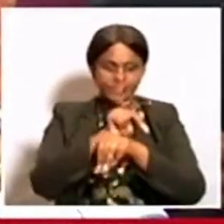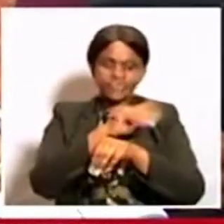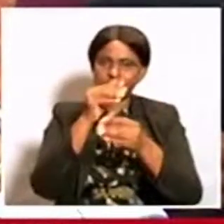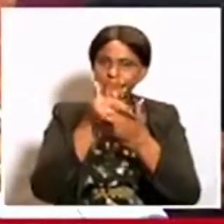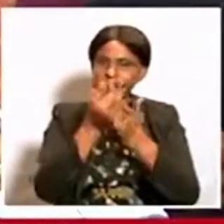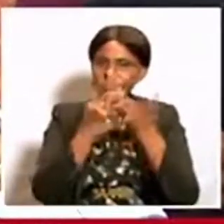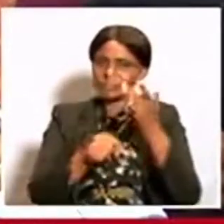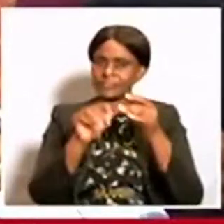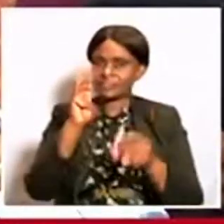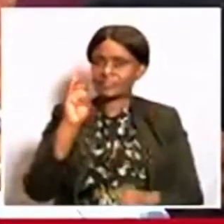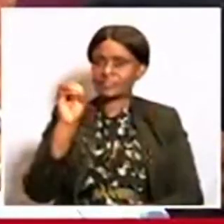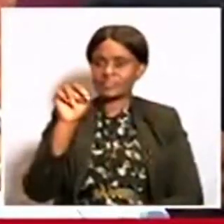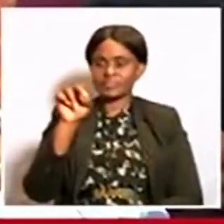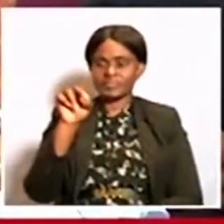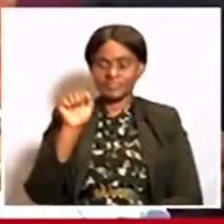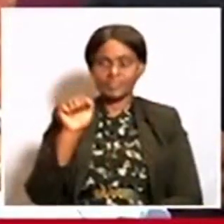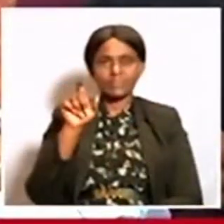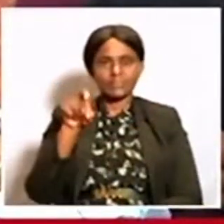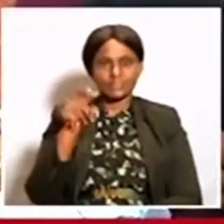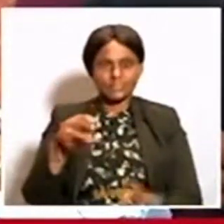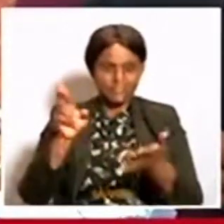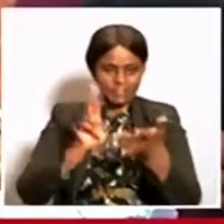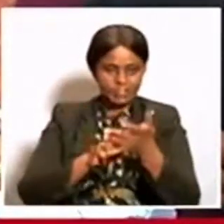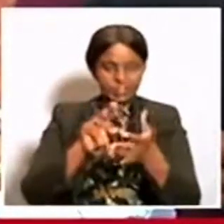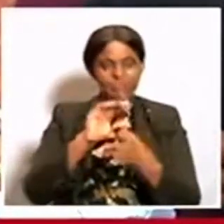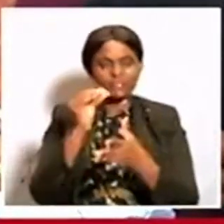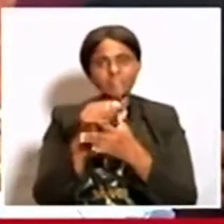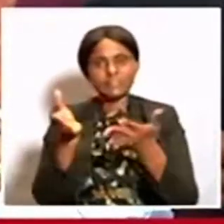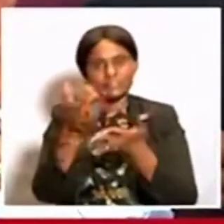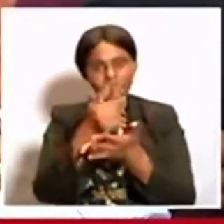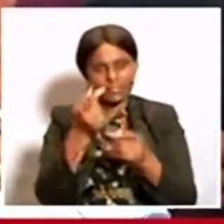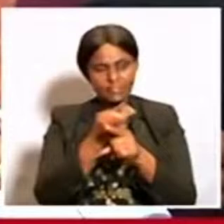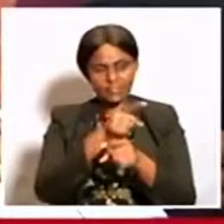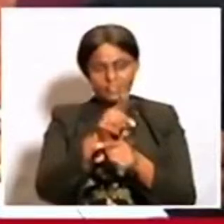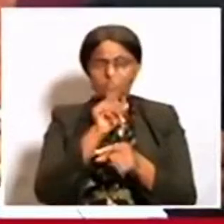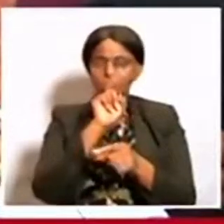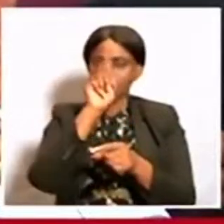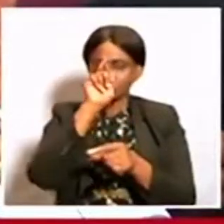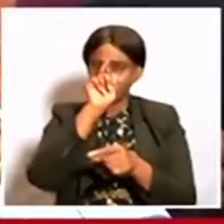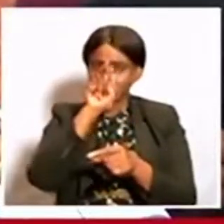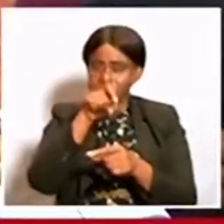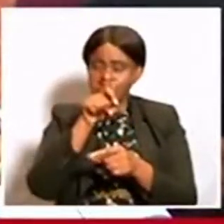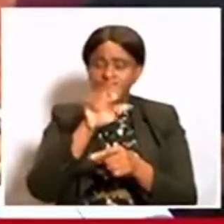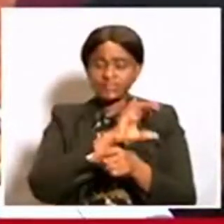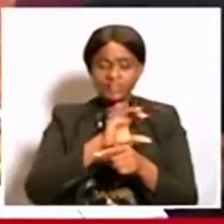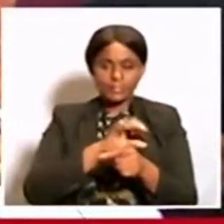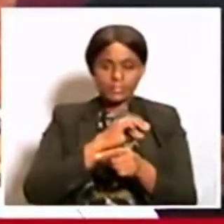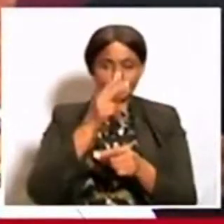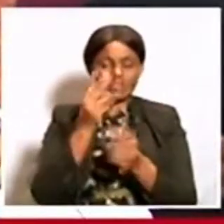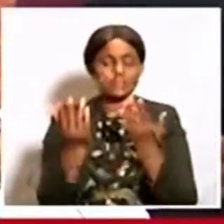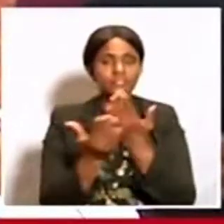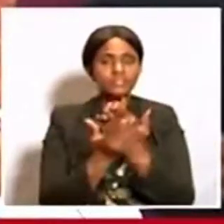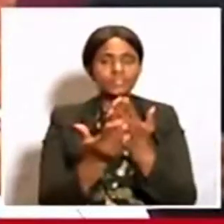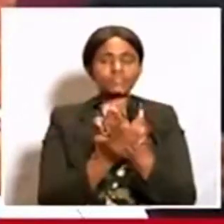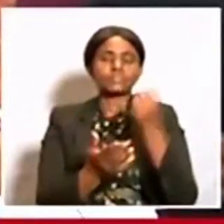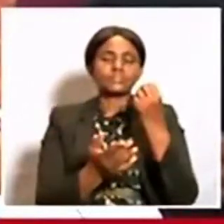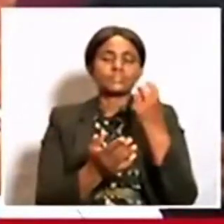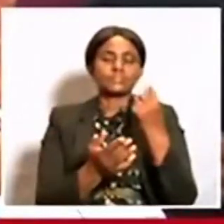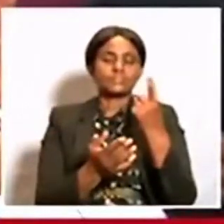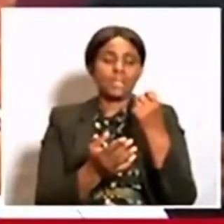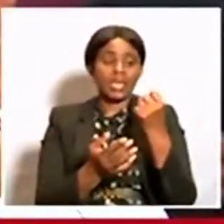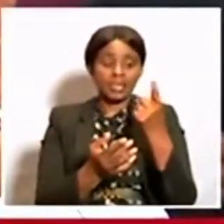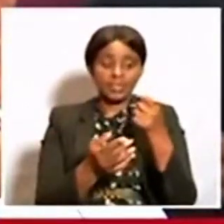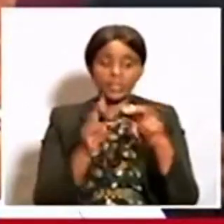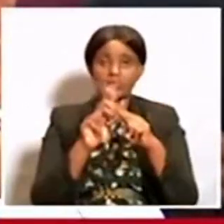bonds that need to be renewed or recovered from the insurance company. See Appendix 11, Chair.